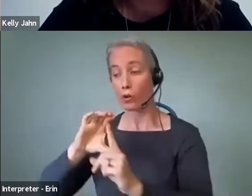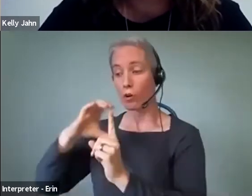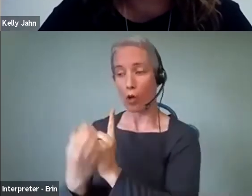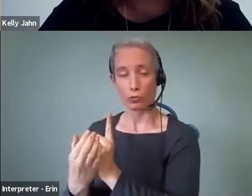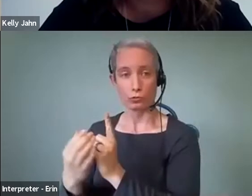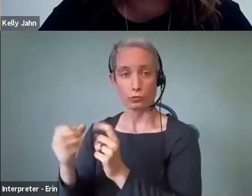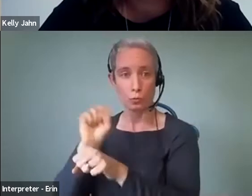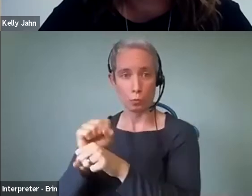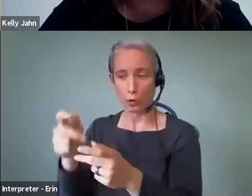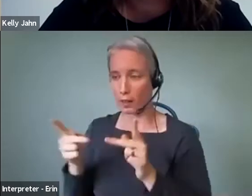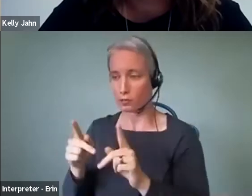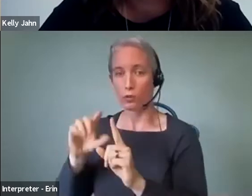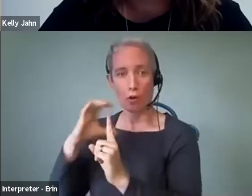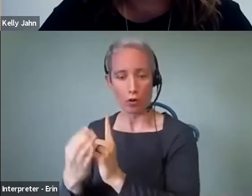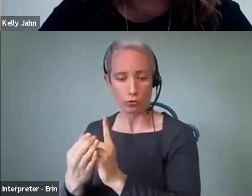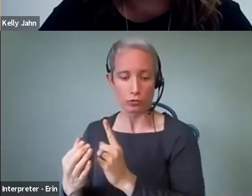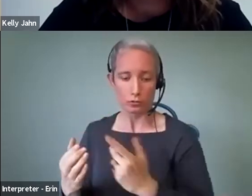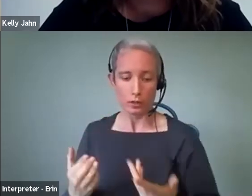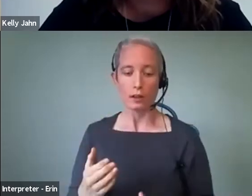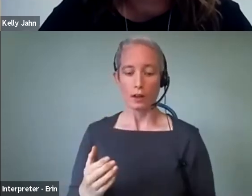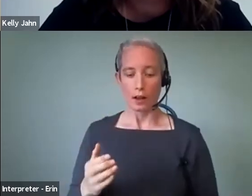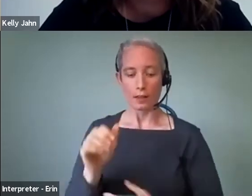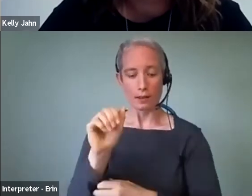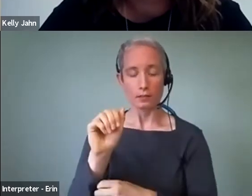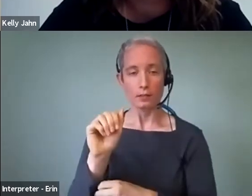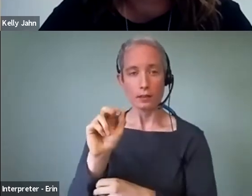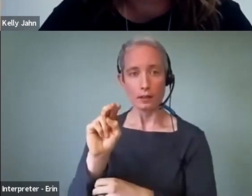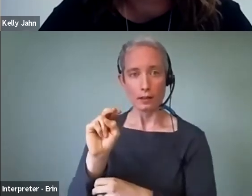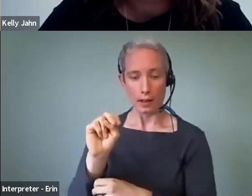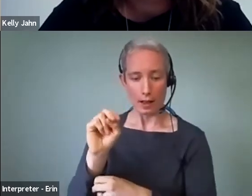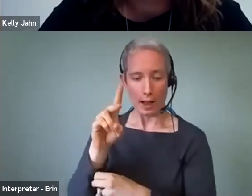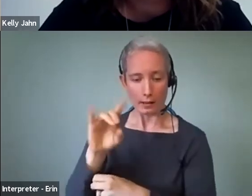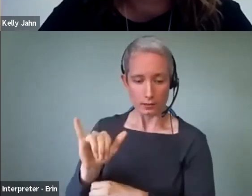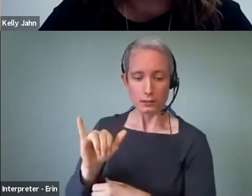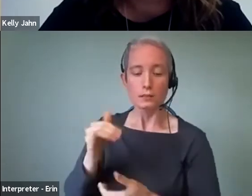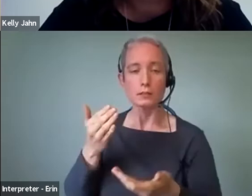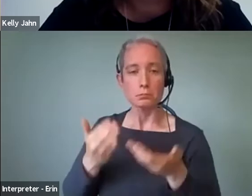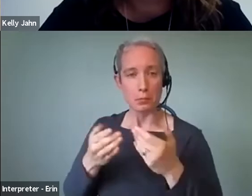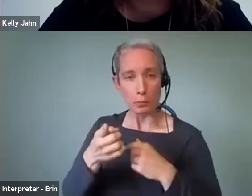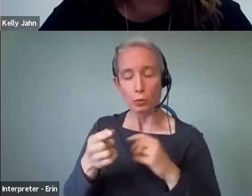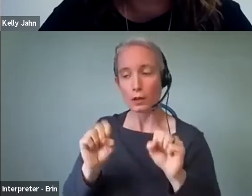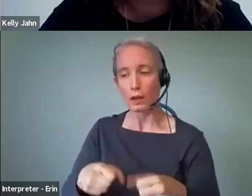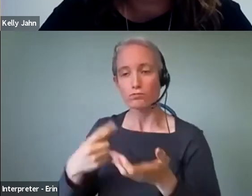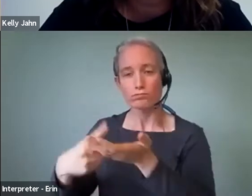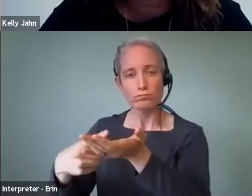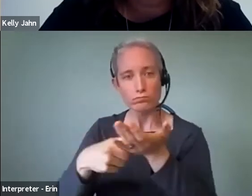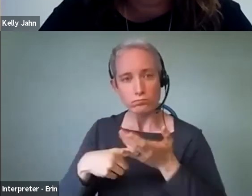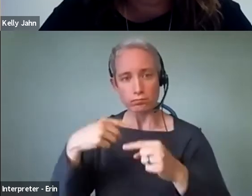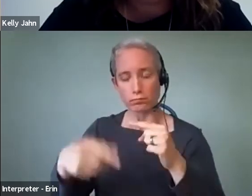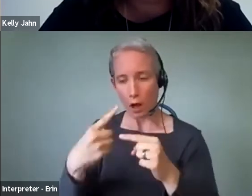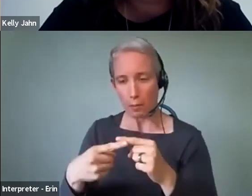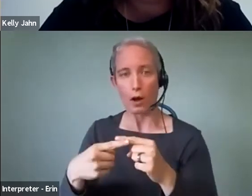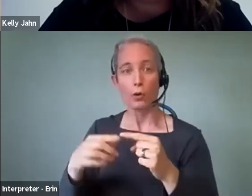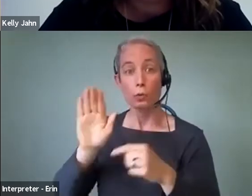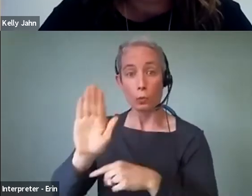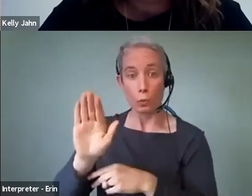for building modifications, and to talk about maybe some of the advantages and disadvantages of Rochester versus a larger urban